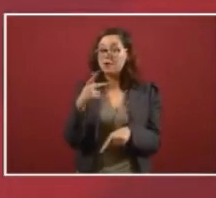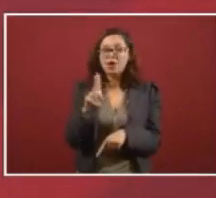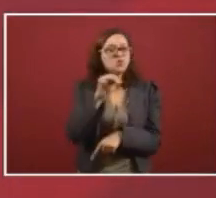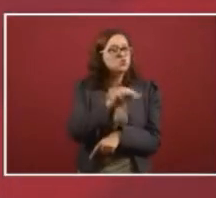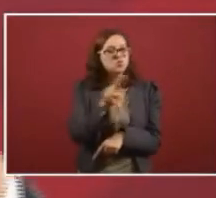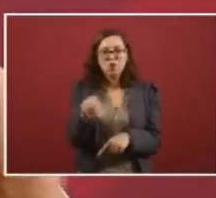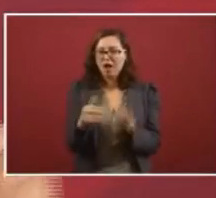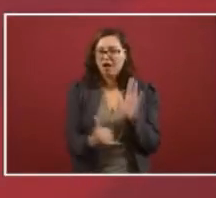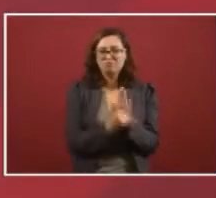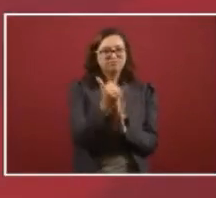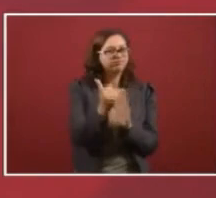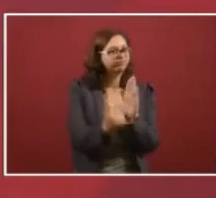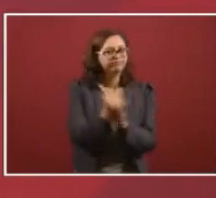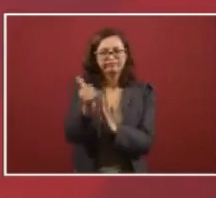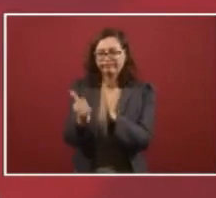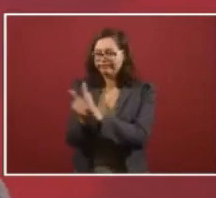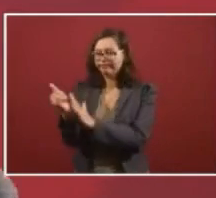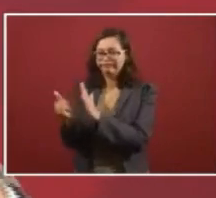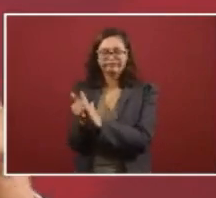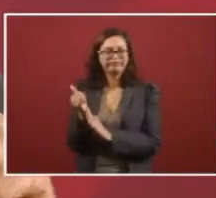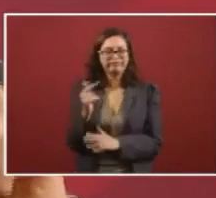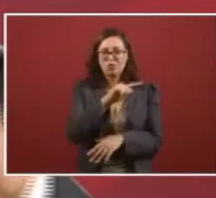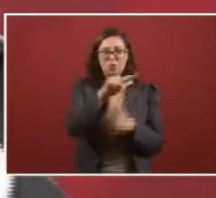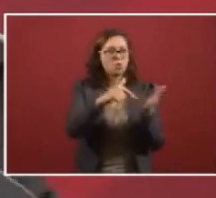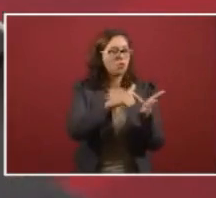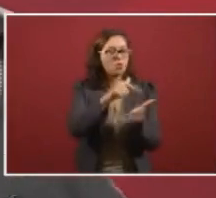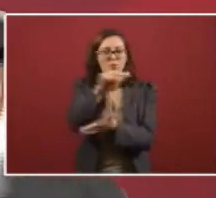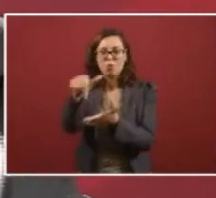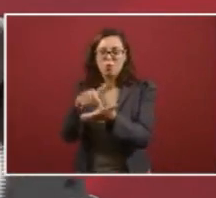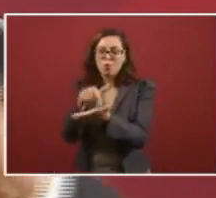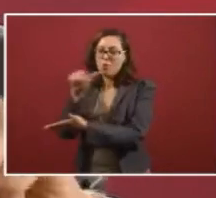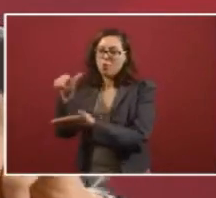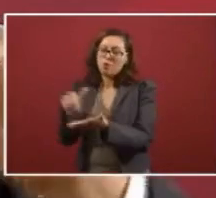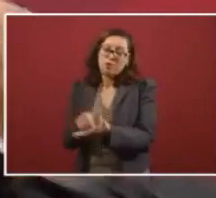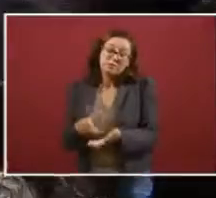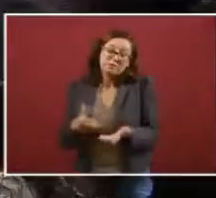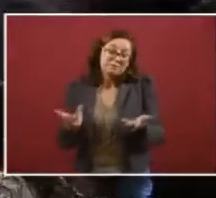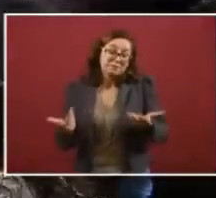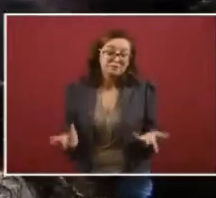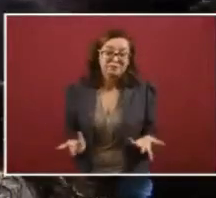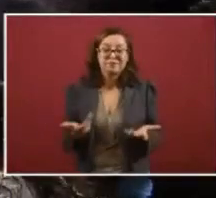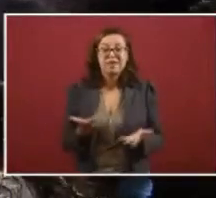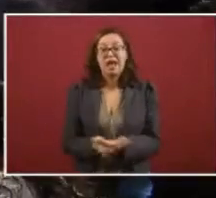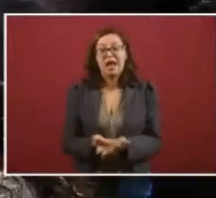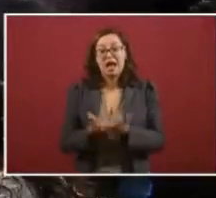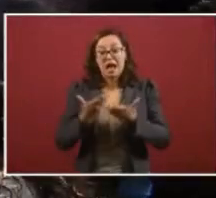which were not constructed, that matter will be resolved